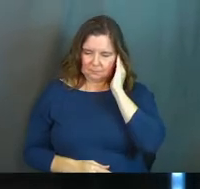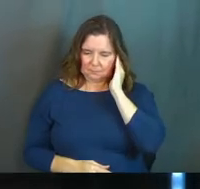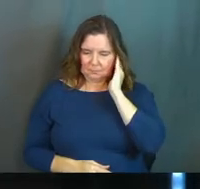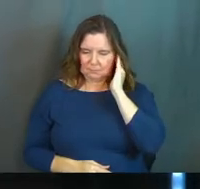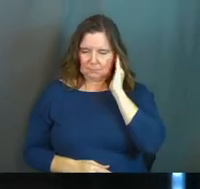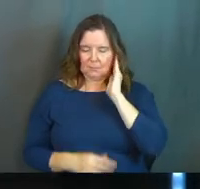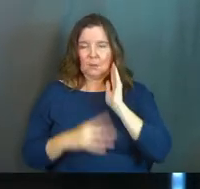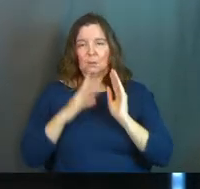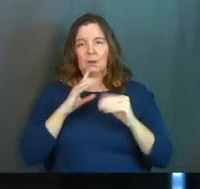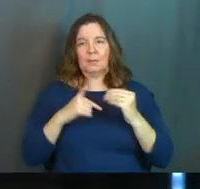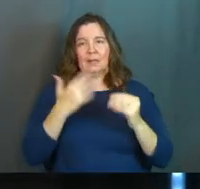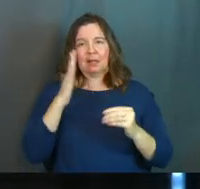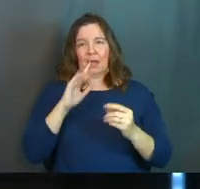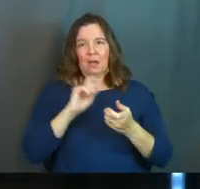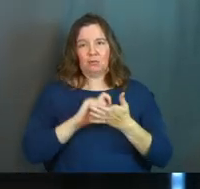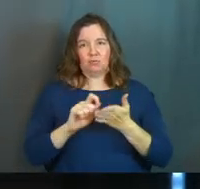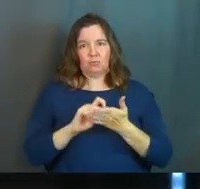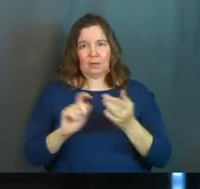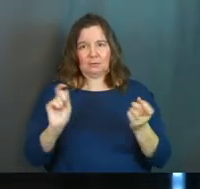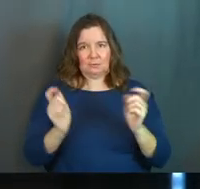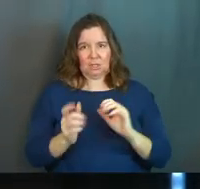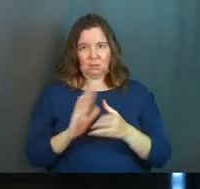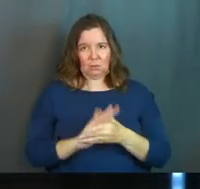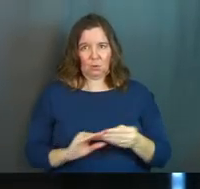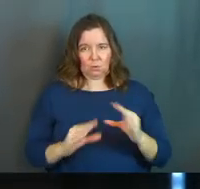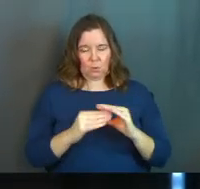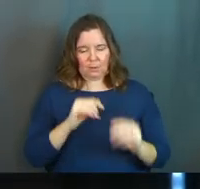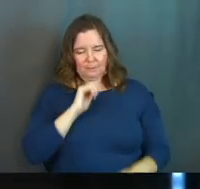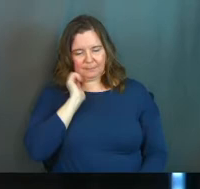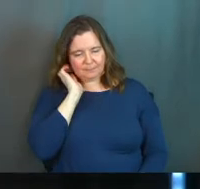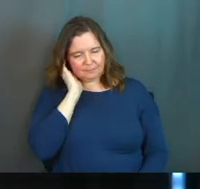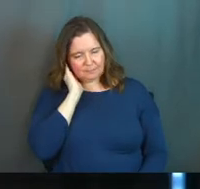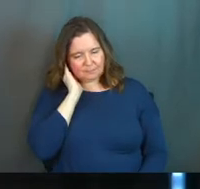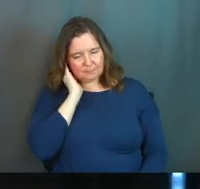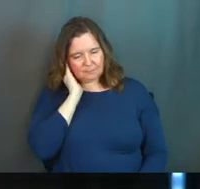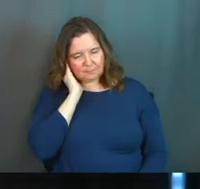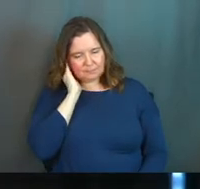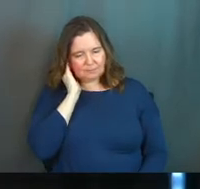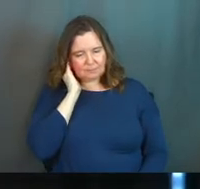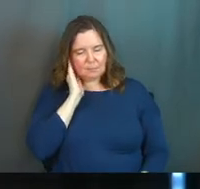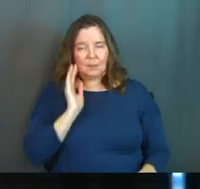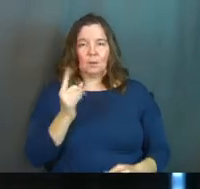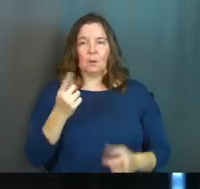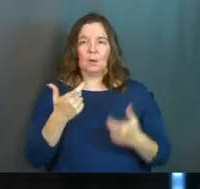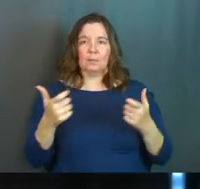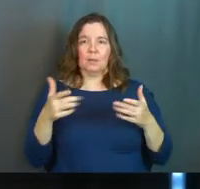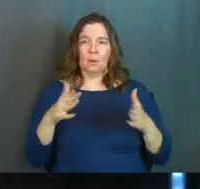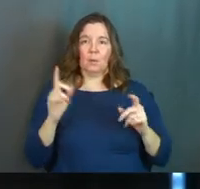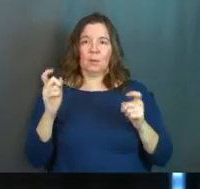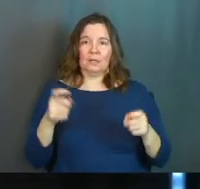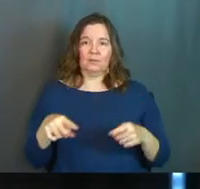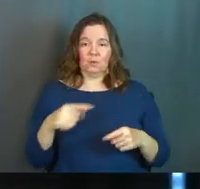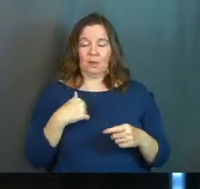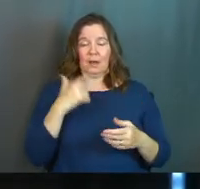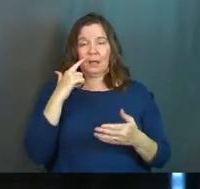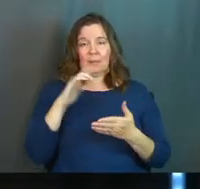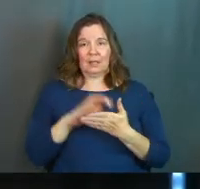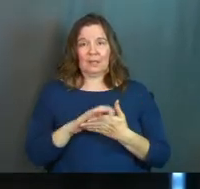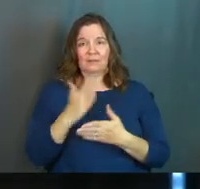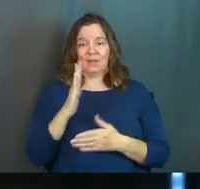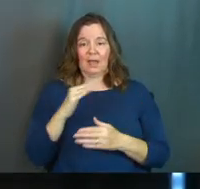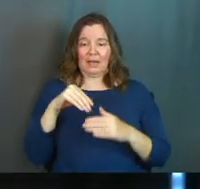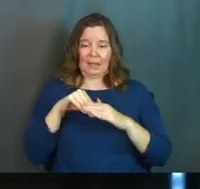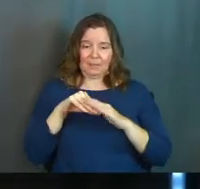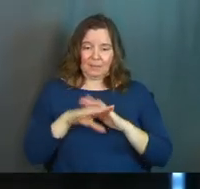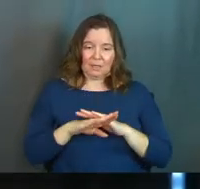We've been talking about the fact that God rewrites our story. And there's one big way I want to give to you that I believe